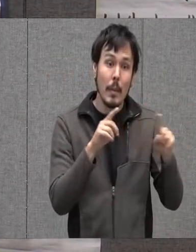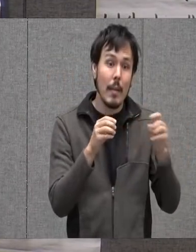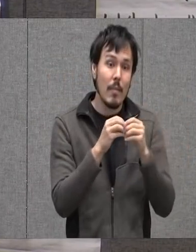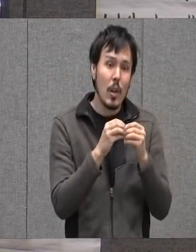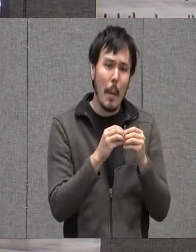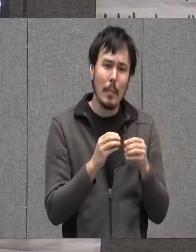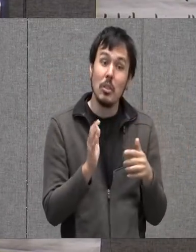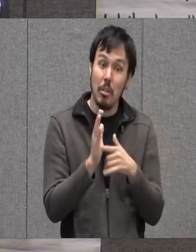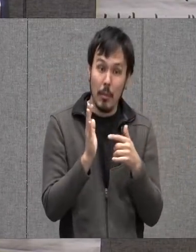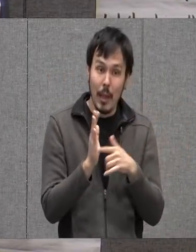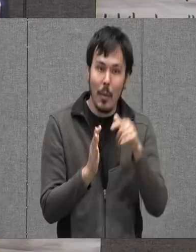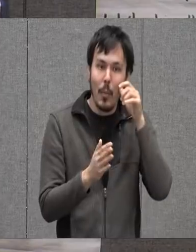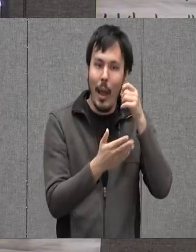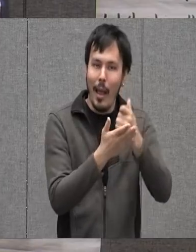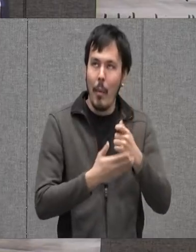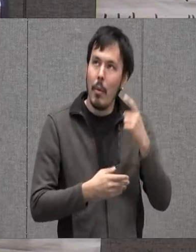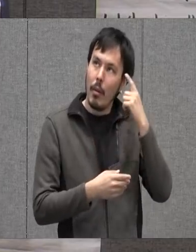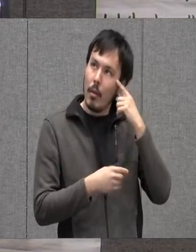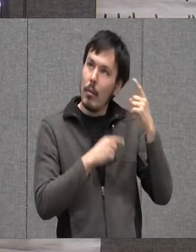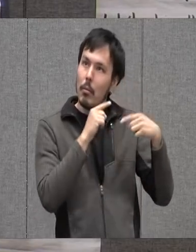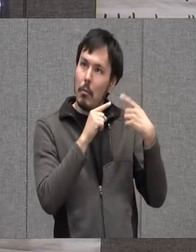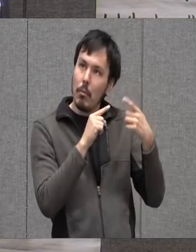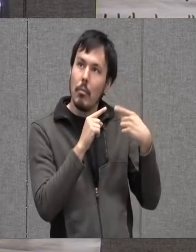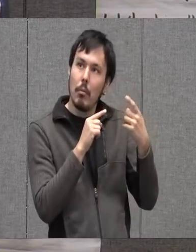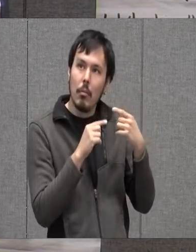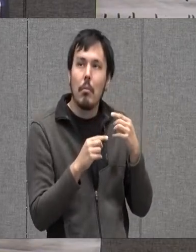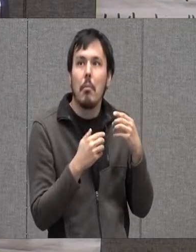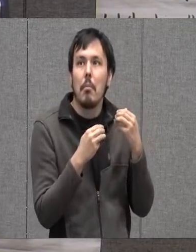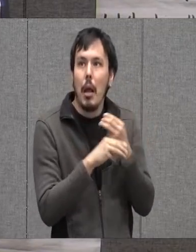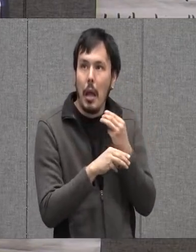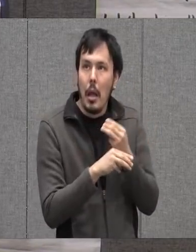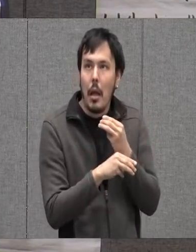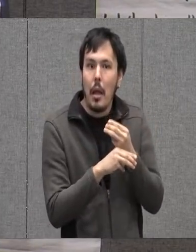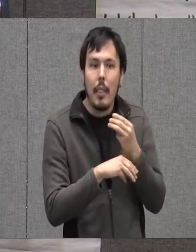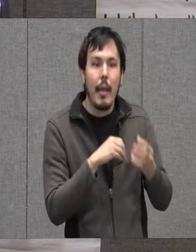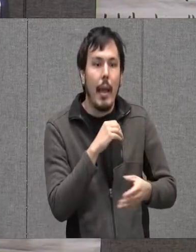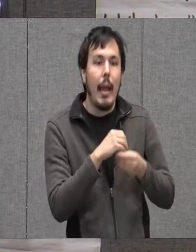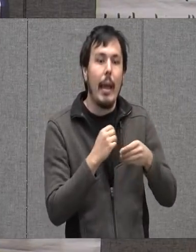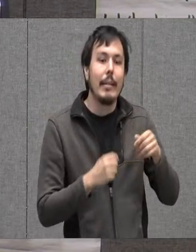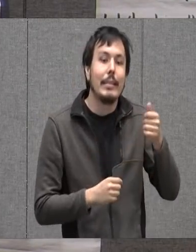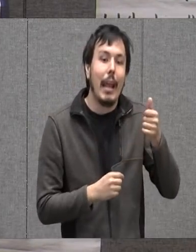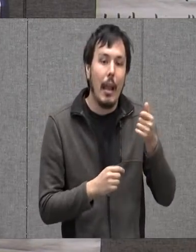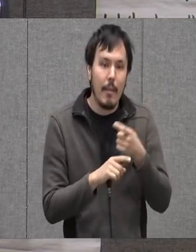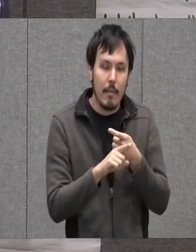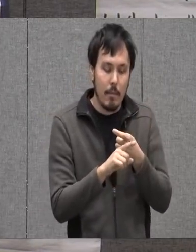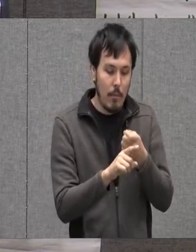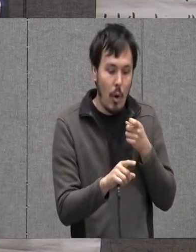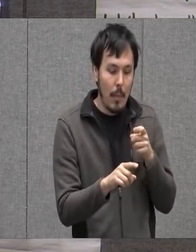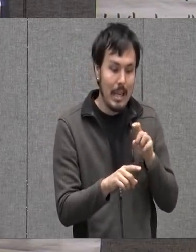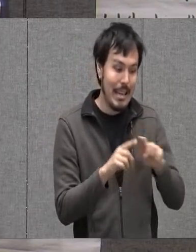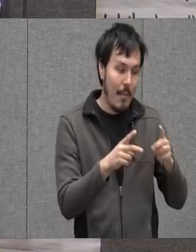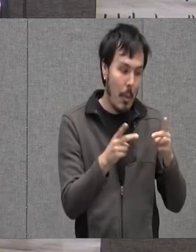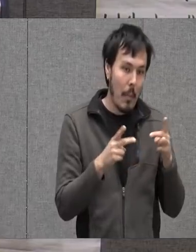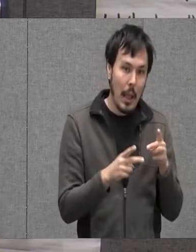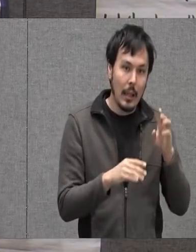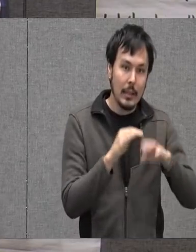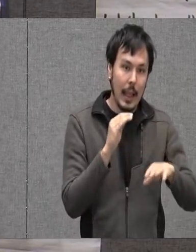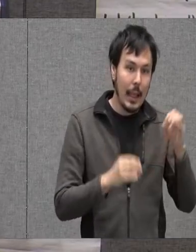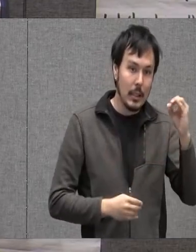also sometimes helps us when we're doing some mental math, adding tens from different numbers. So